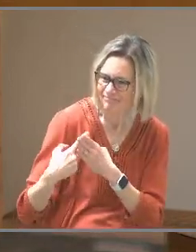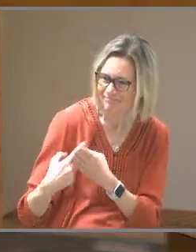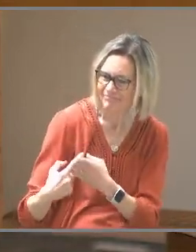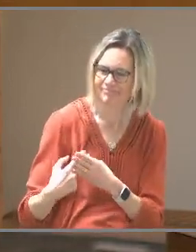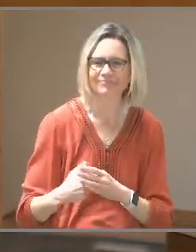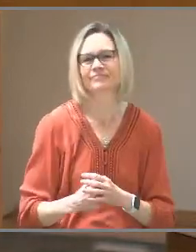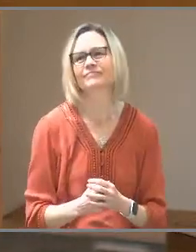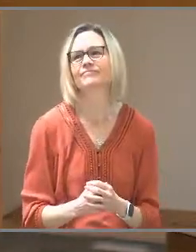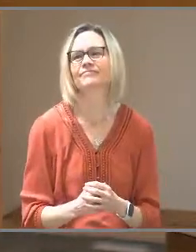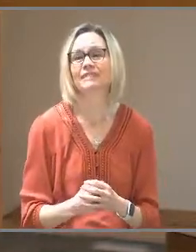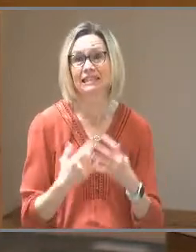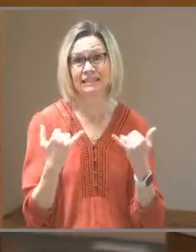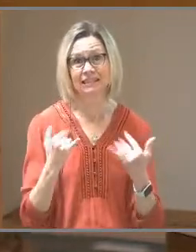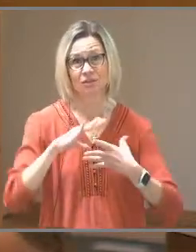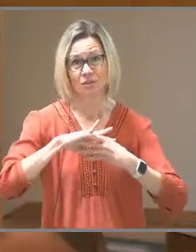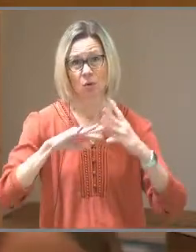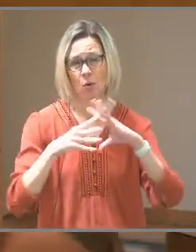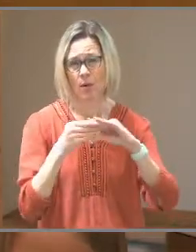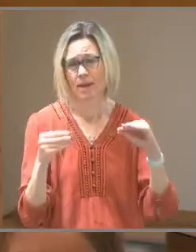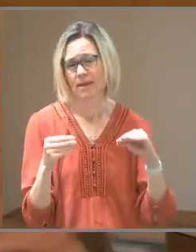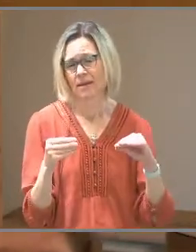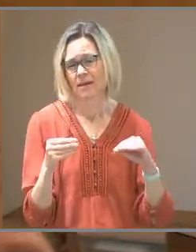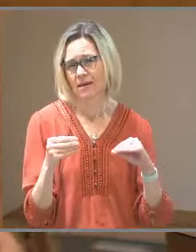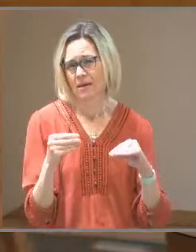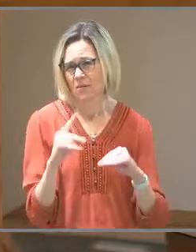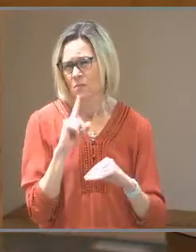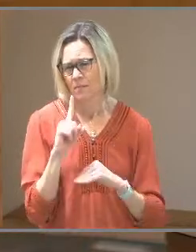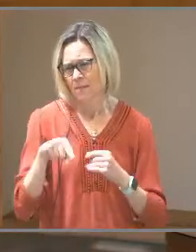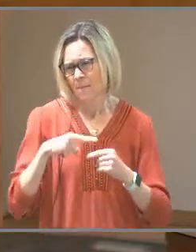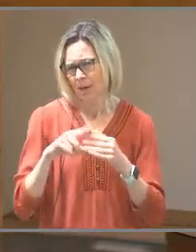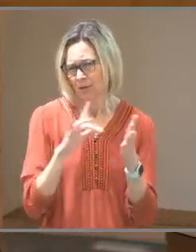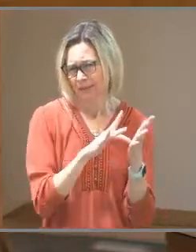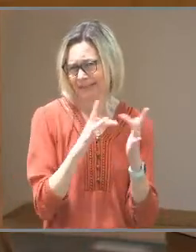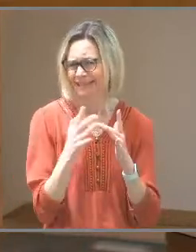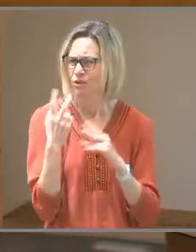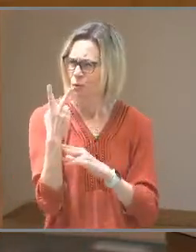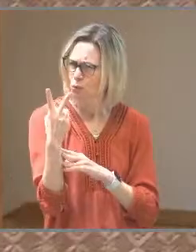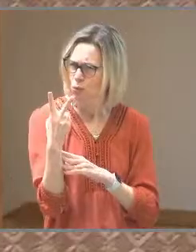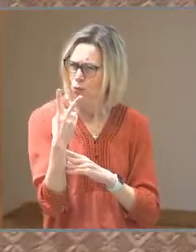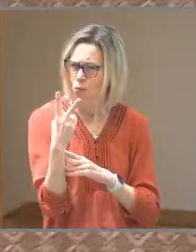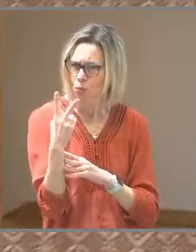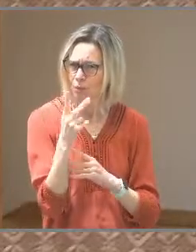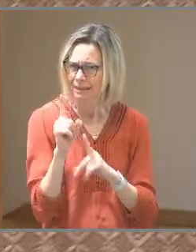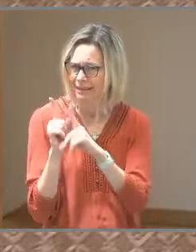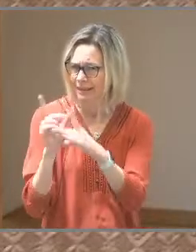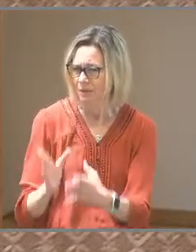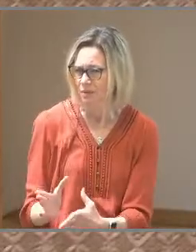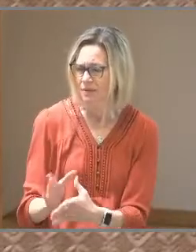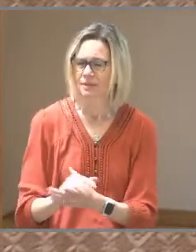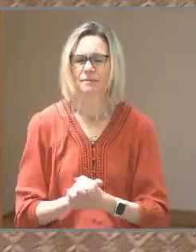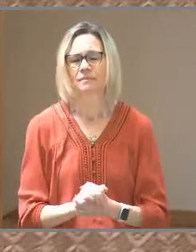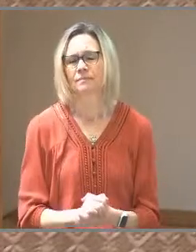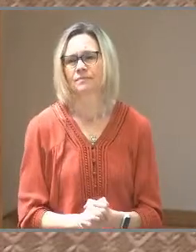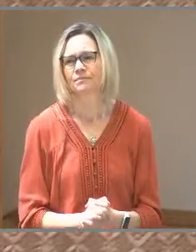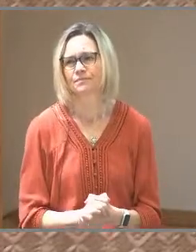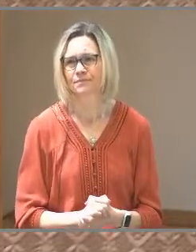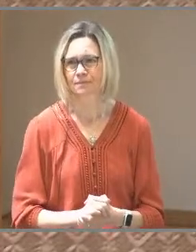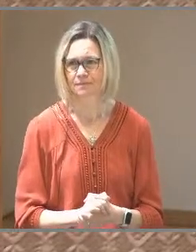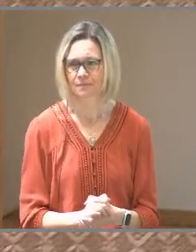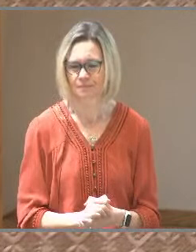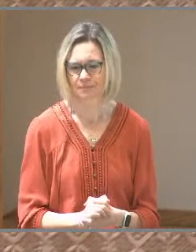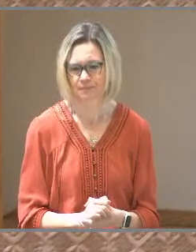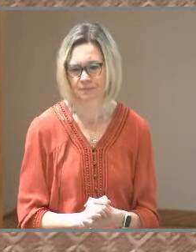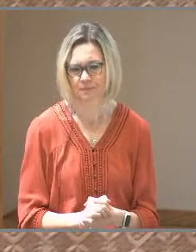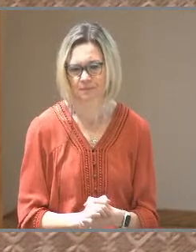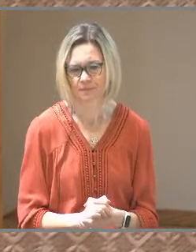him. Today's story, it's about Jesus and two disciples. And let me ask you this. Many years